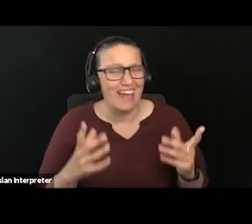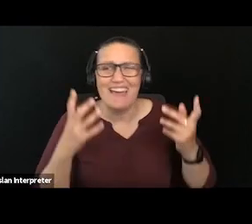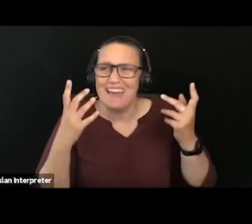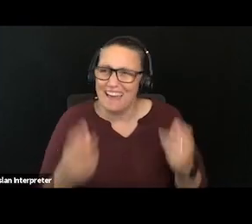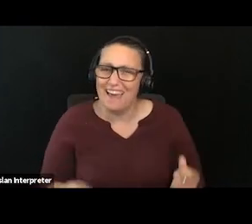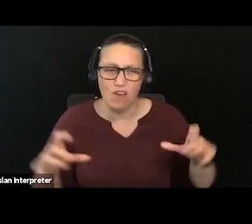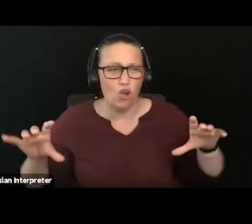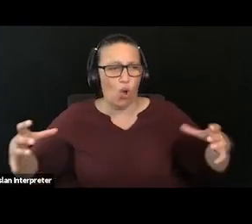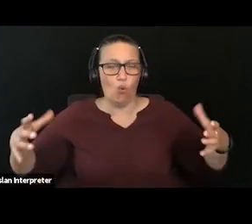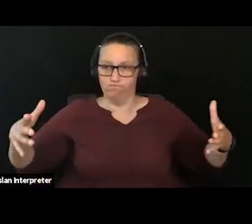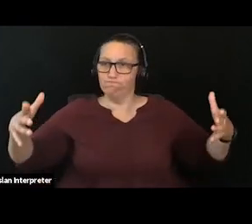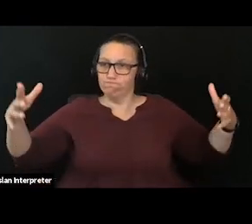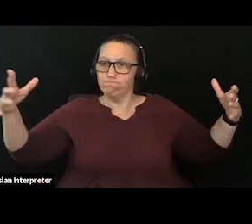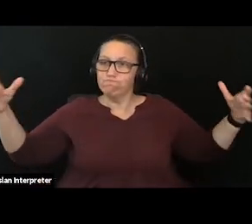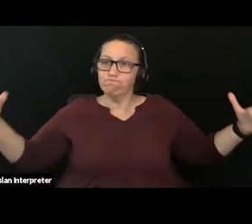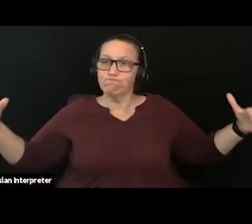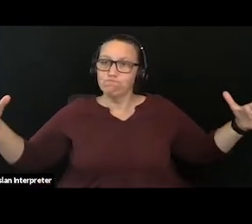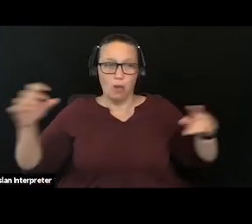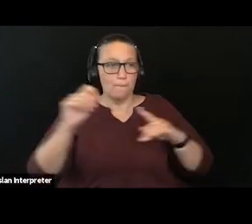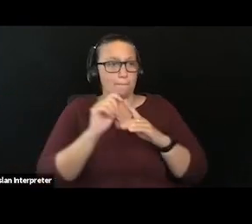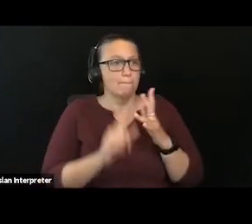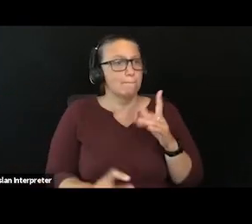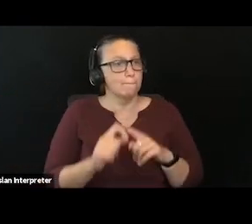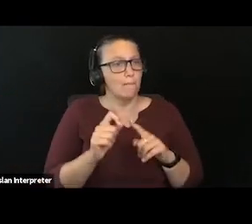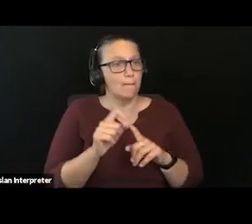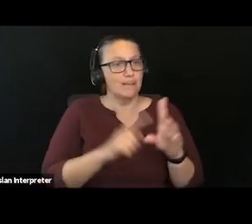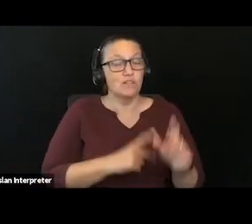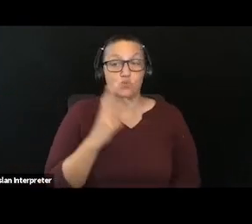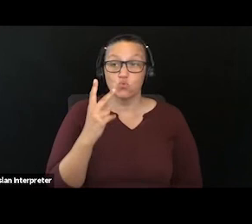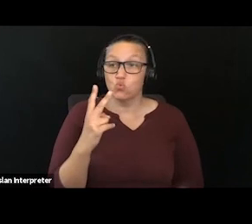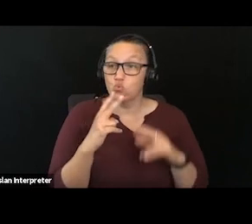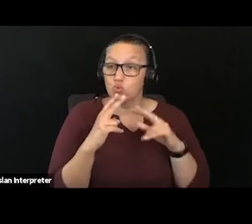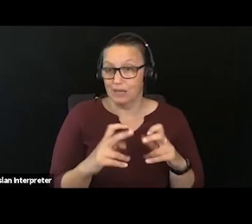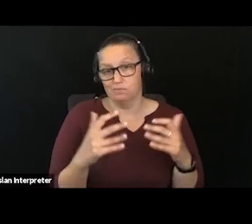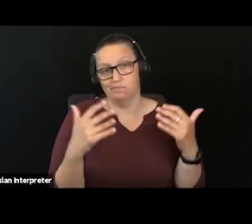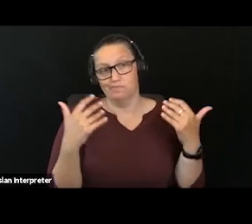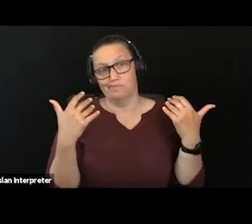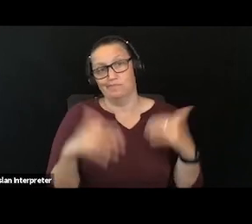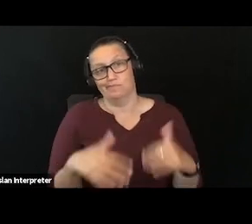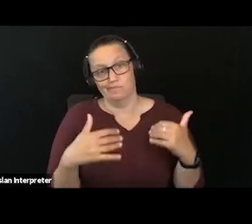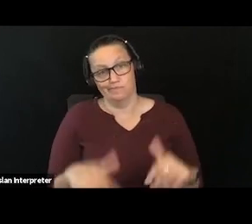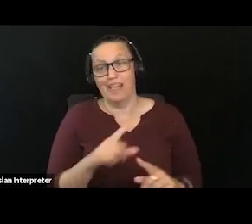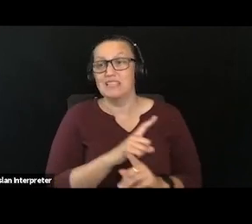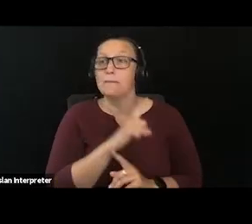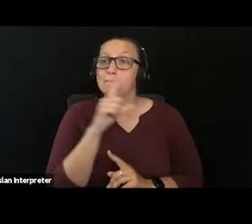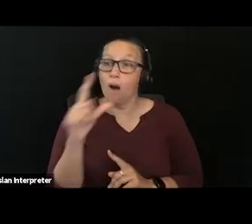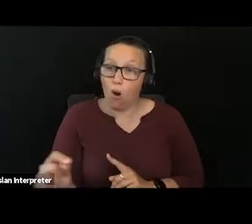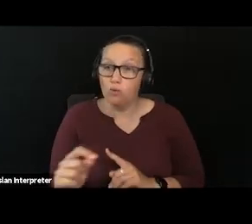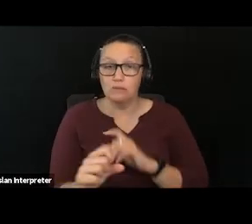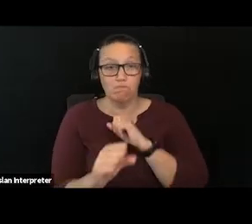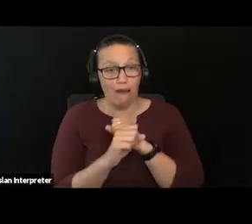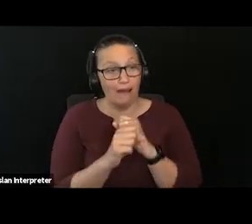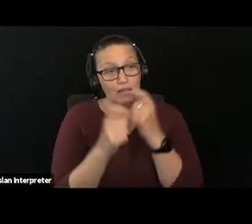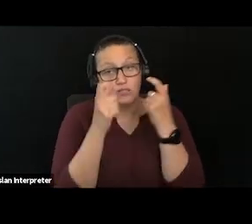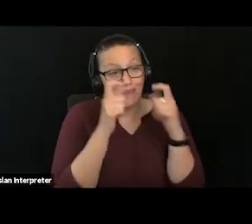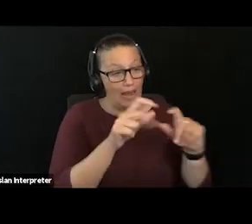that we have linked, the POPI2 study is one of the most comprehensive post-marketing surveillance studies of prescription opioids in Australia